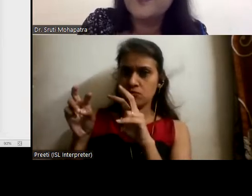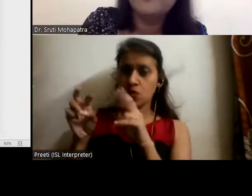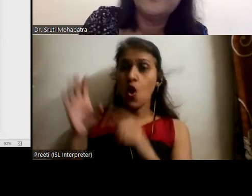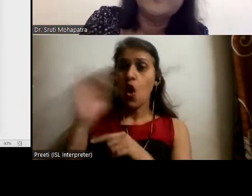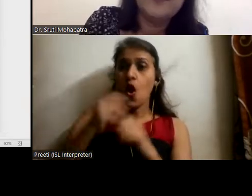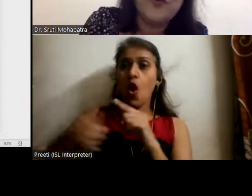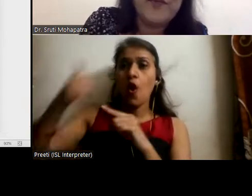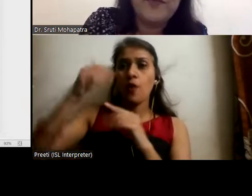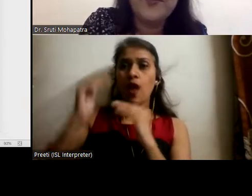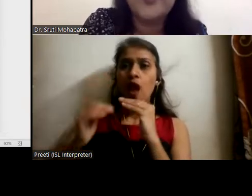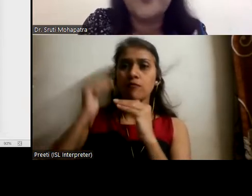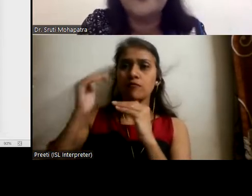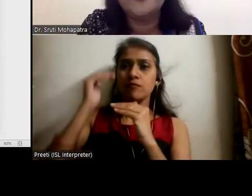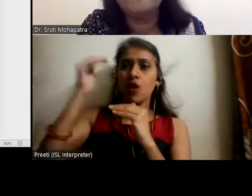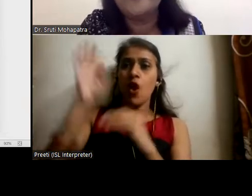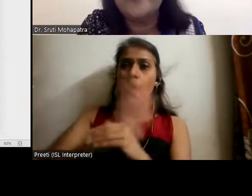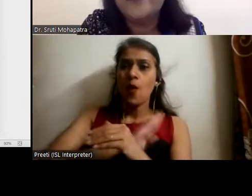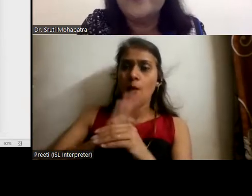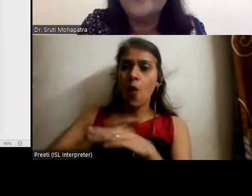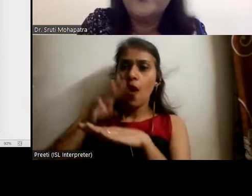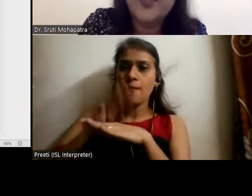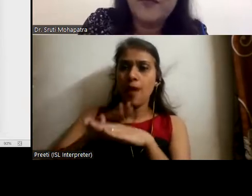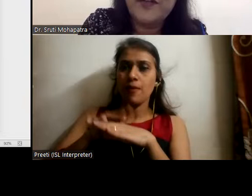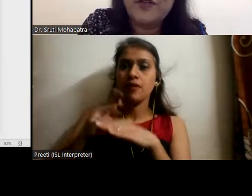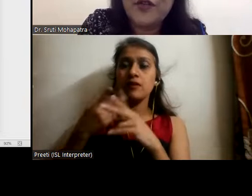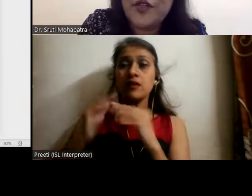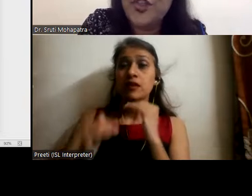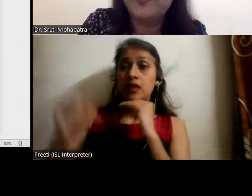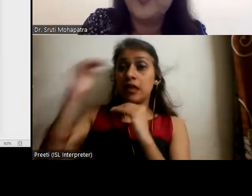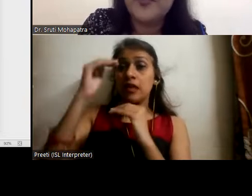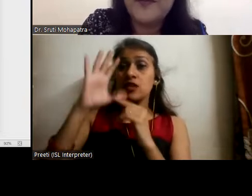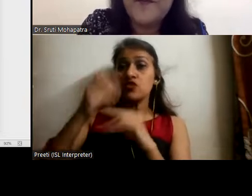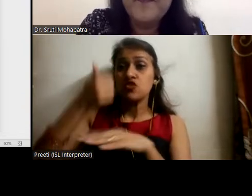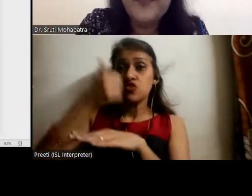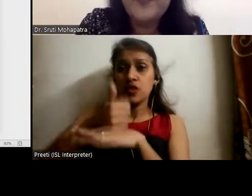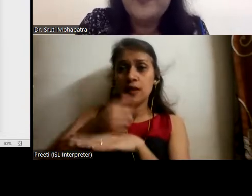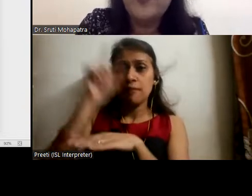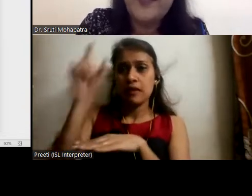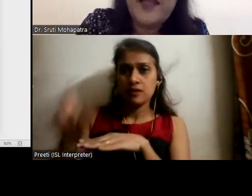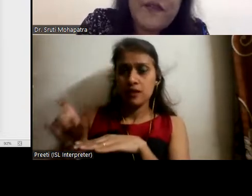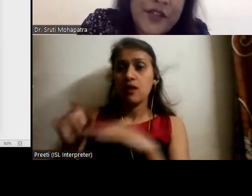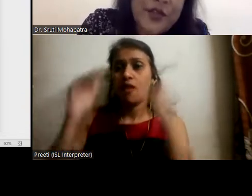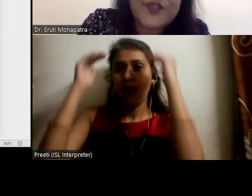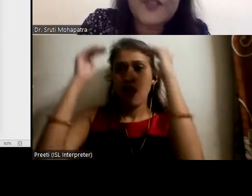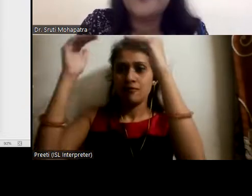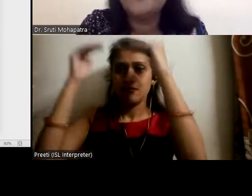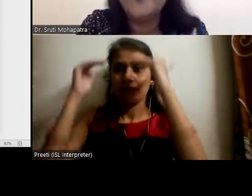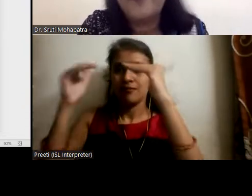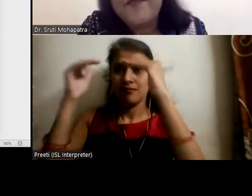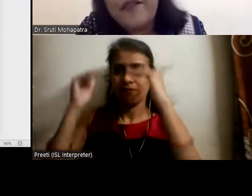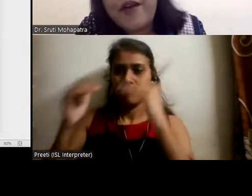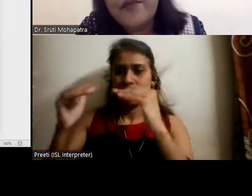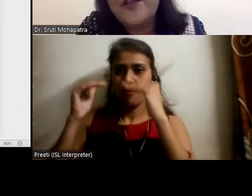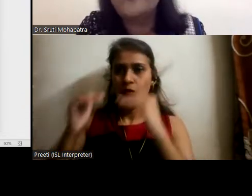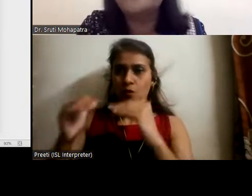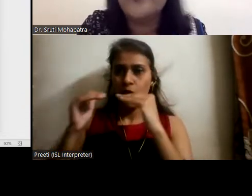officers, then the board members, and then finally the chairman or chairperson. Now, every society,